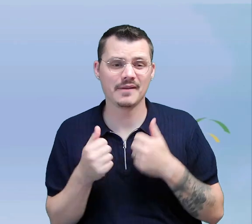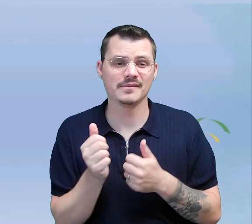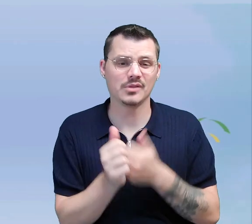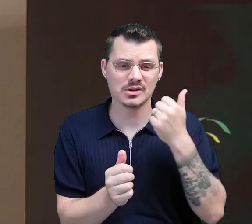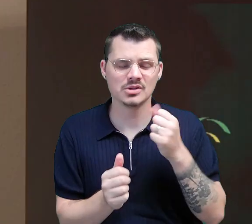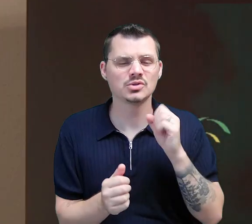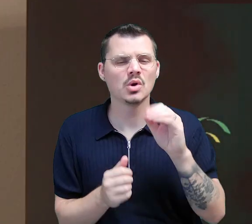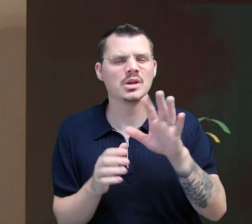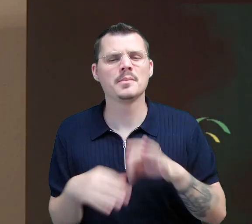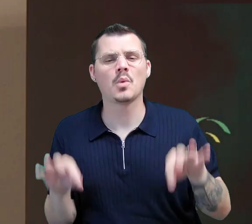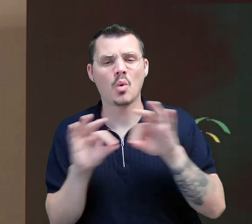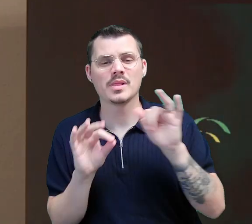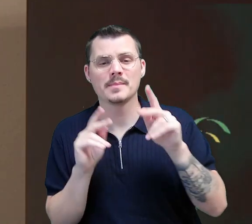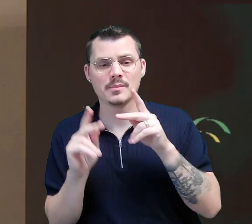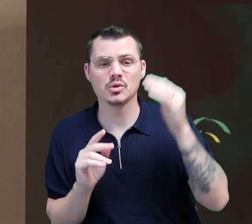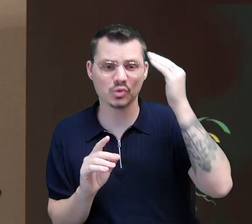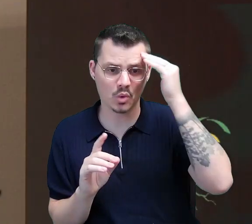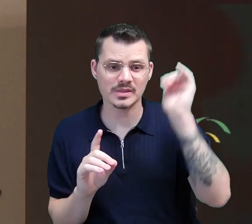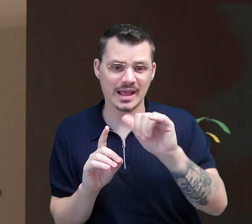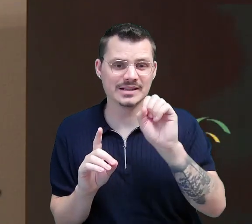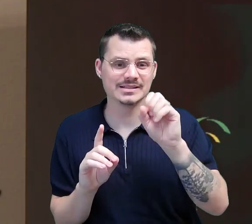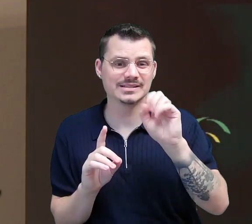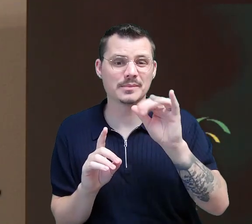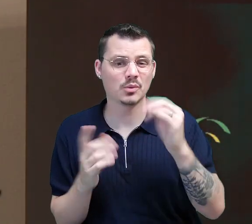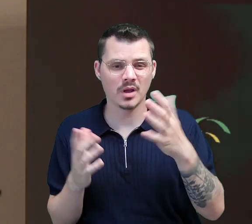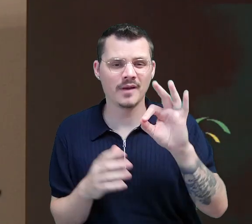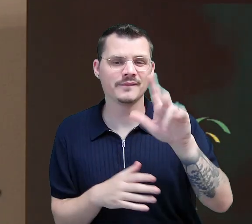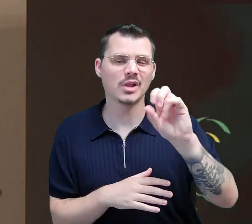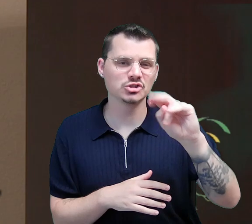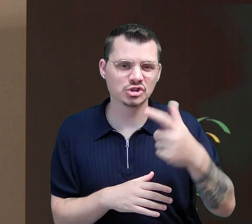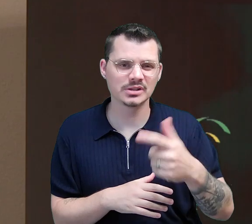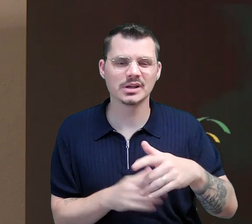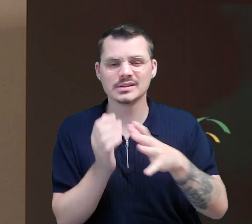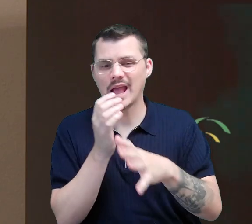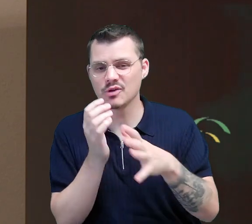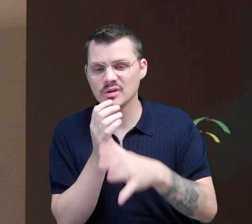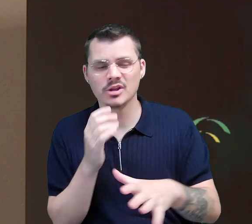so it's really important that people know the symptoms: flushing, diarrhea,